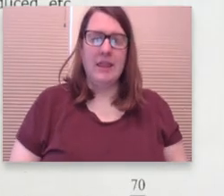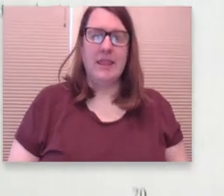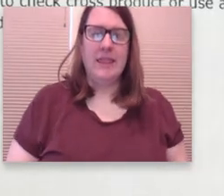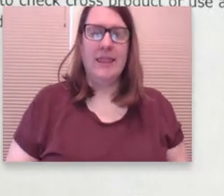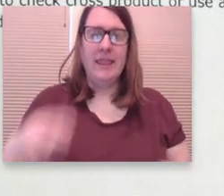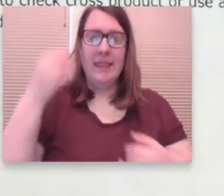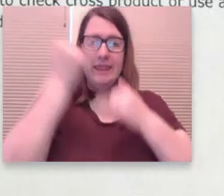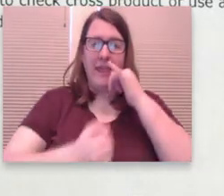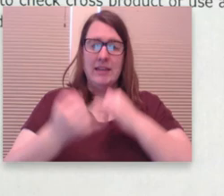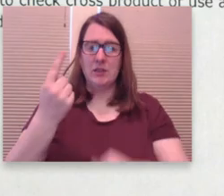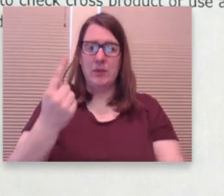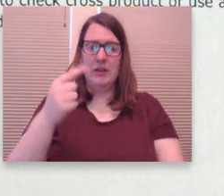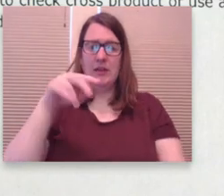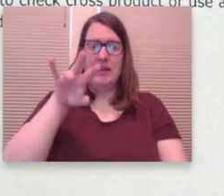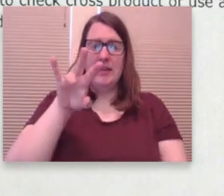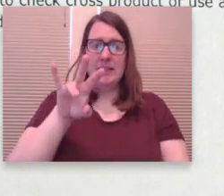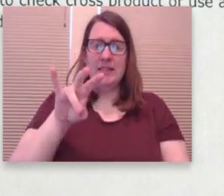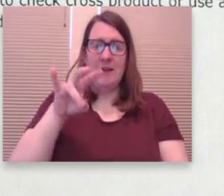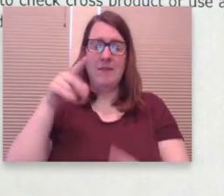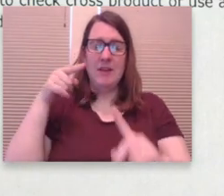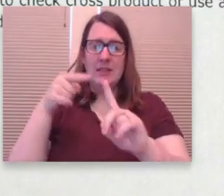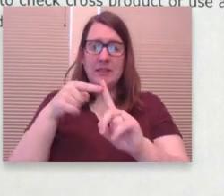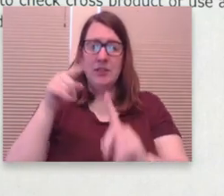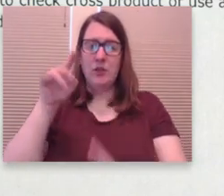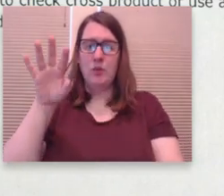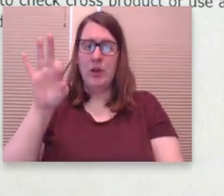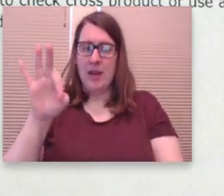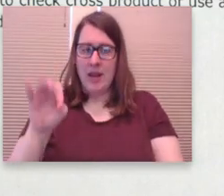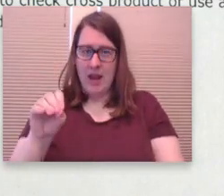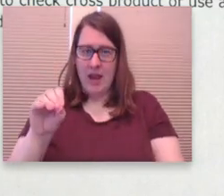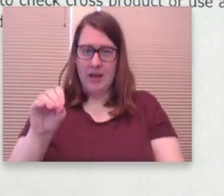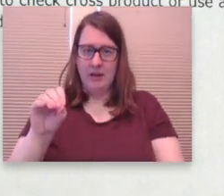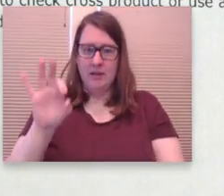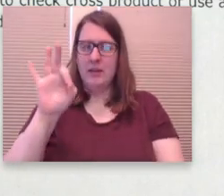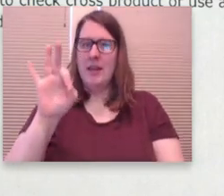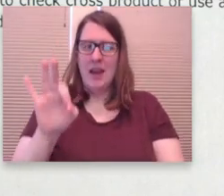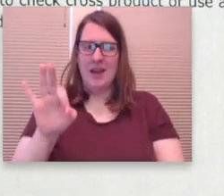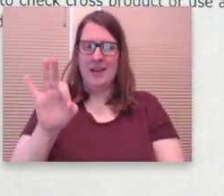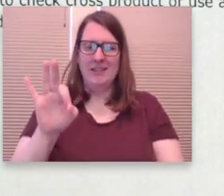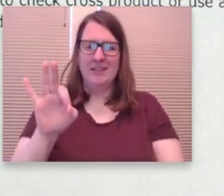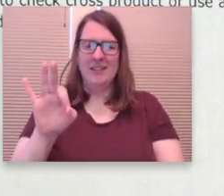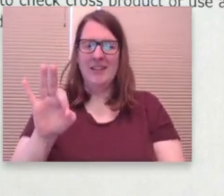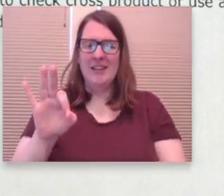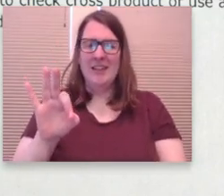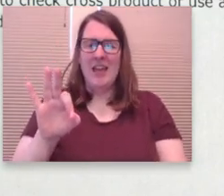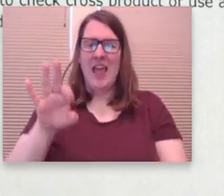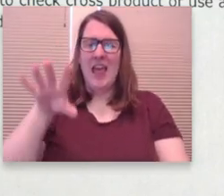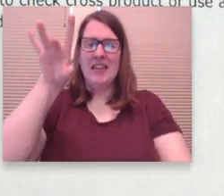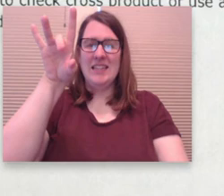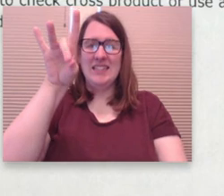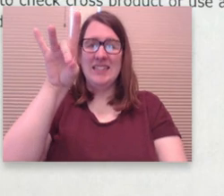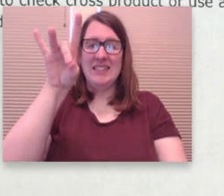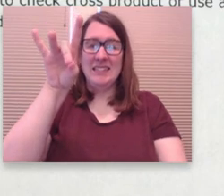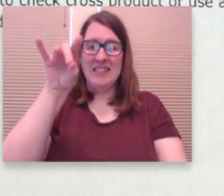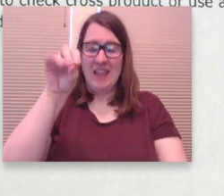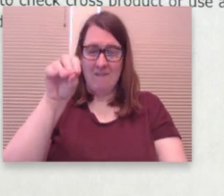Alright, last one. 7 to 9, 9,